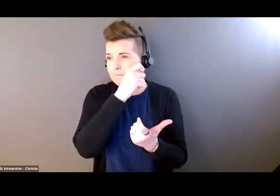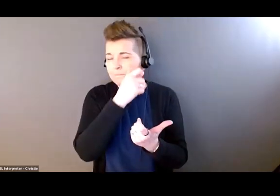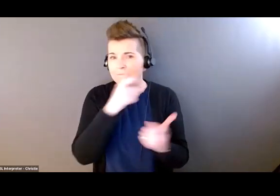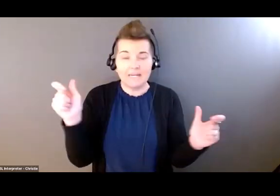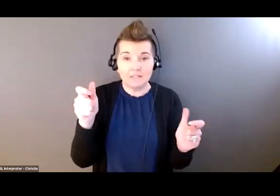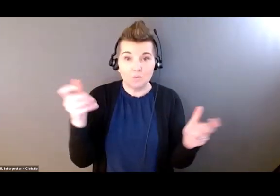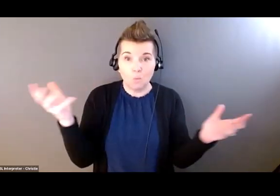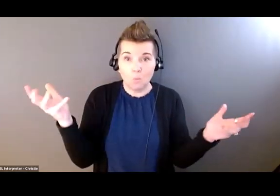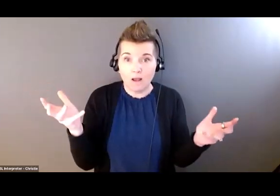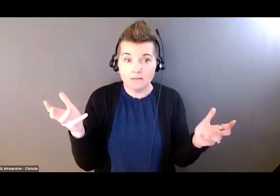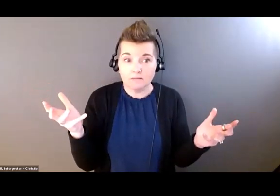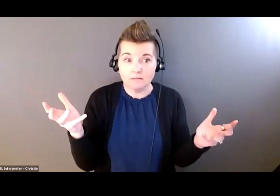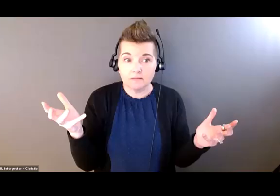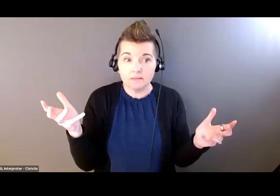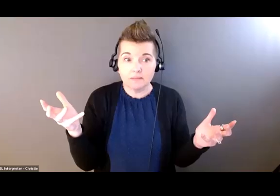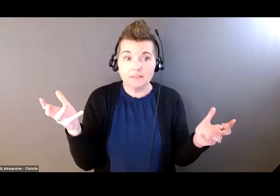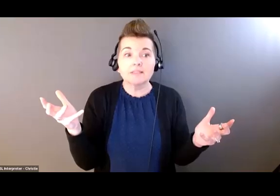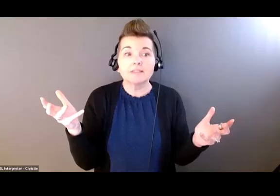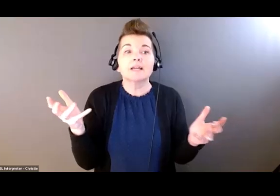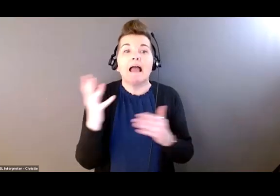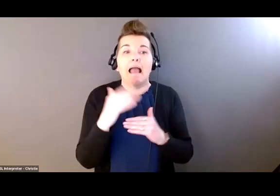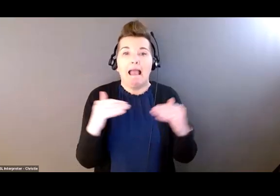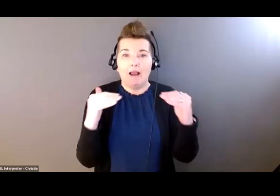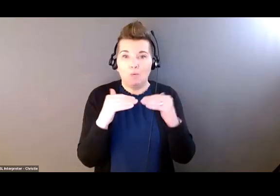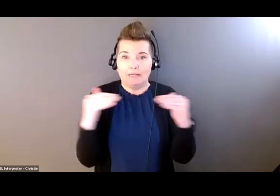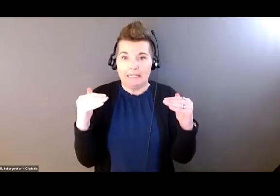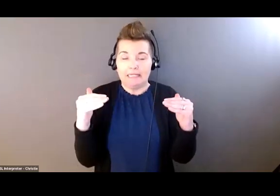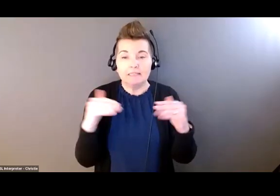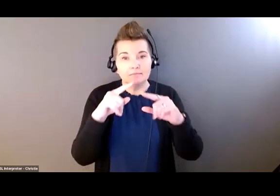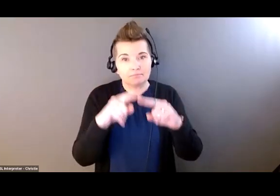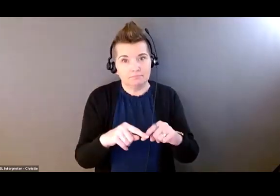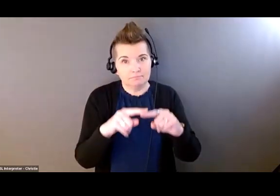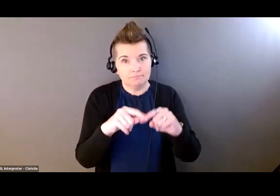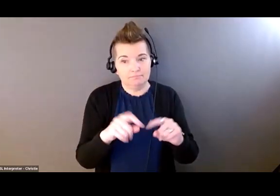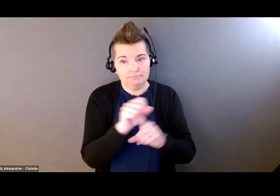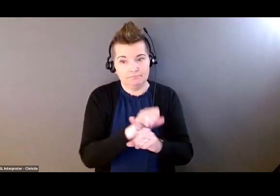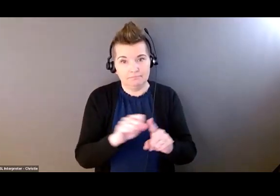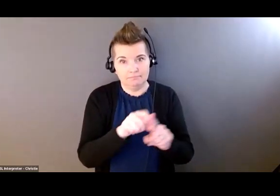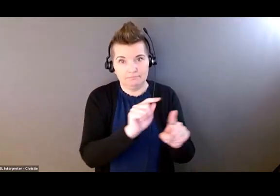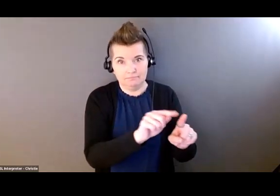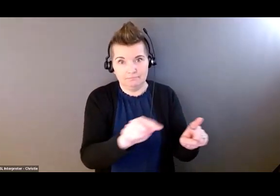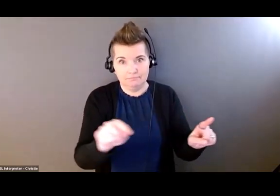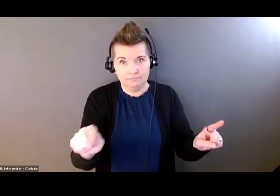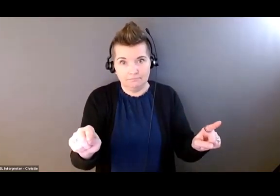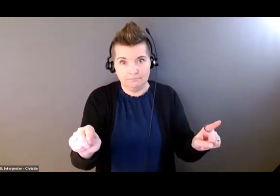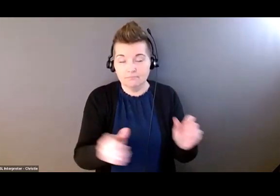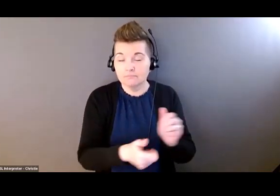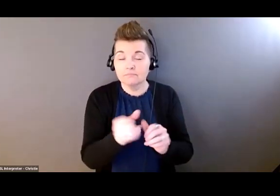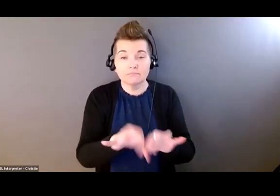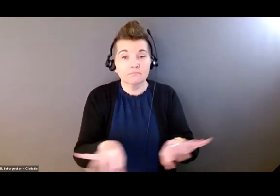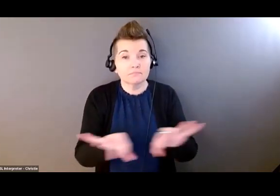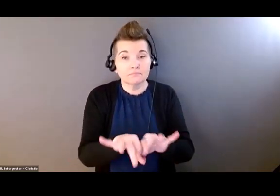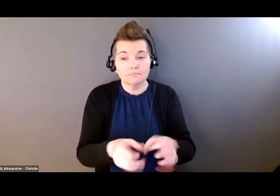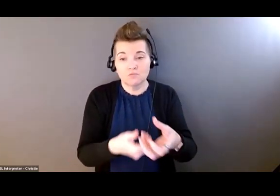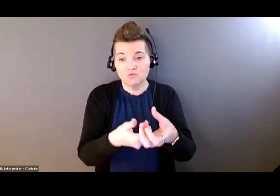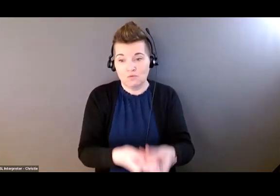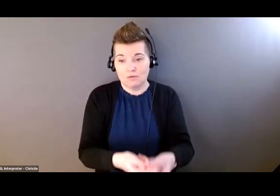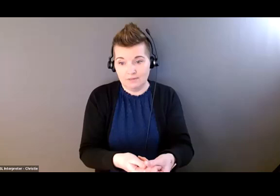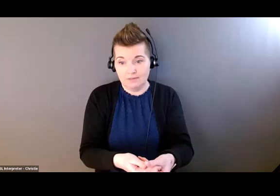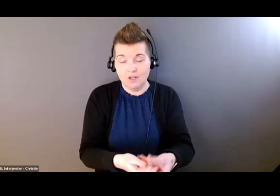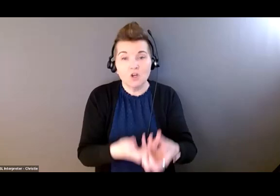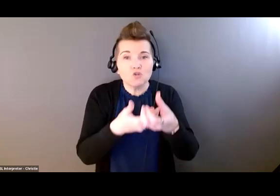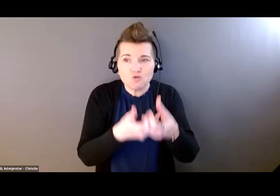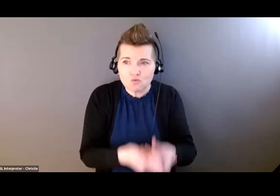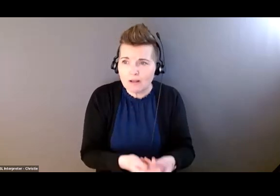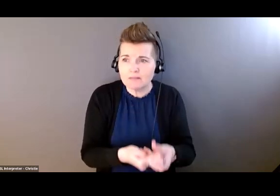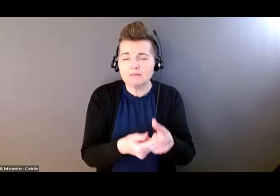The biggest lesson here after all this is equity is relational. Policies matter, fundings